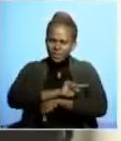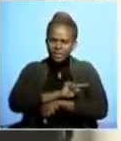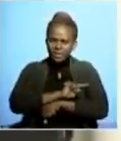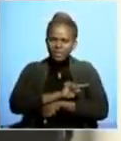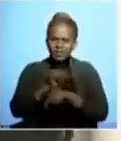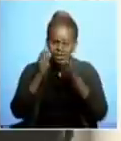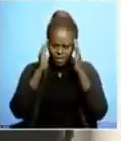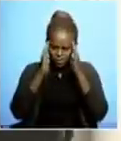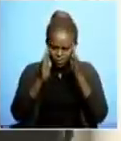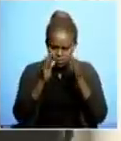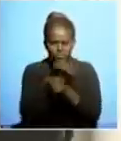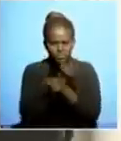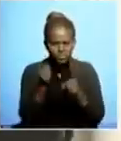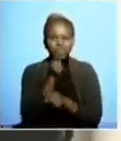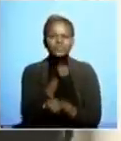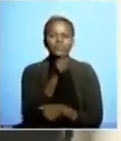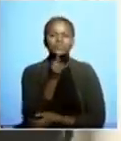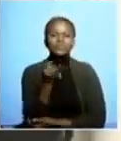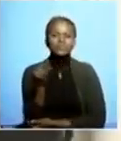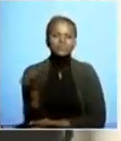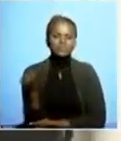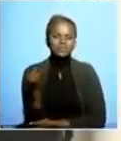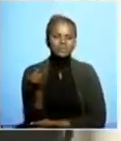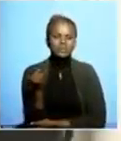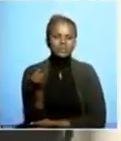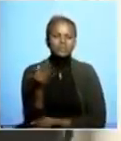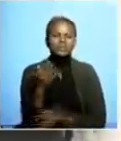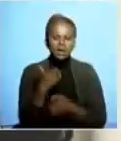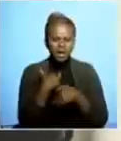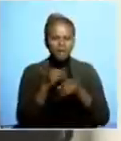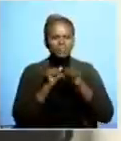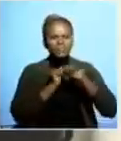address those issues. We have timber here.